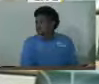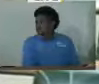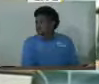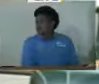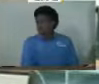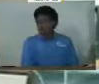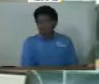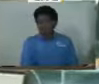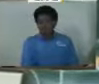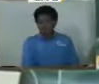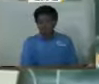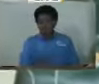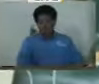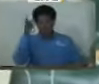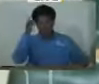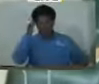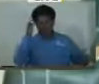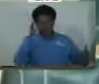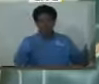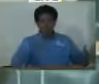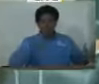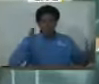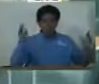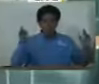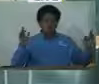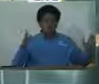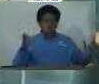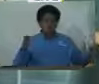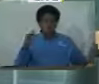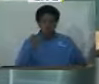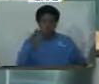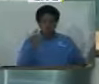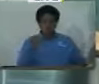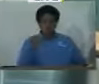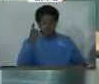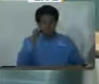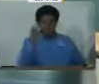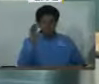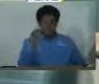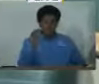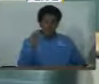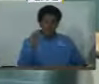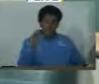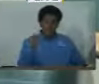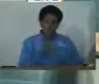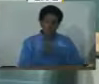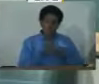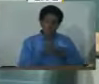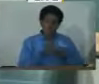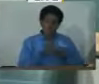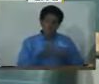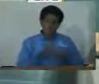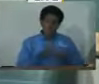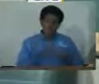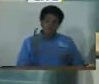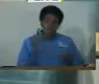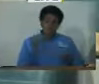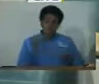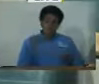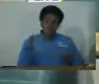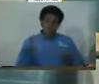Madam Speaker, I wish to thank you for your statement on behalf of the